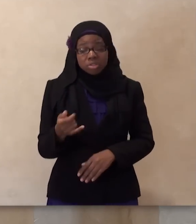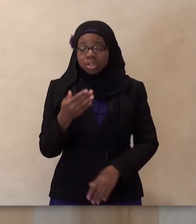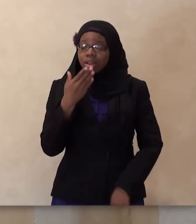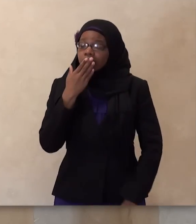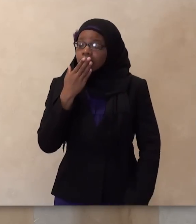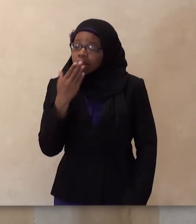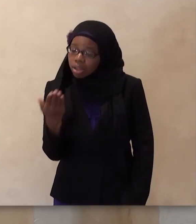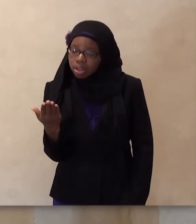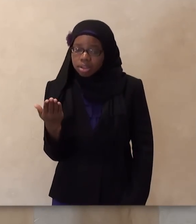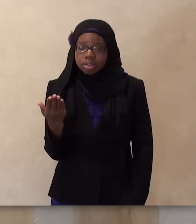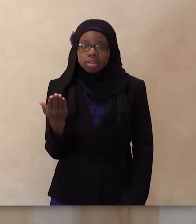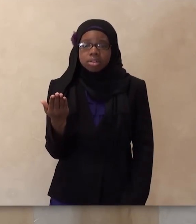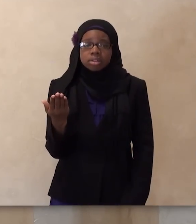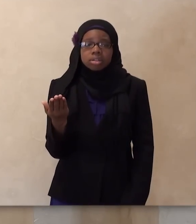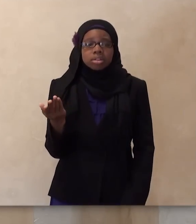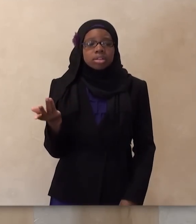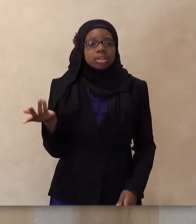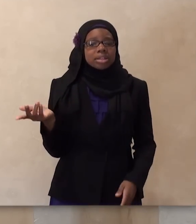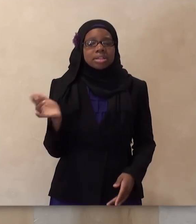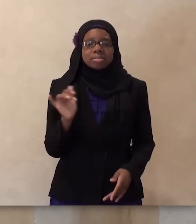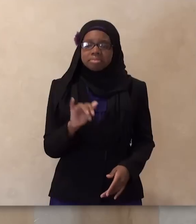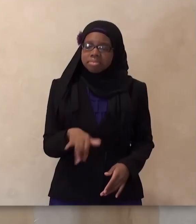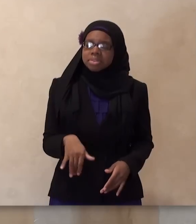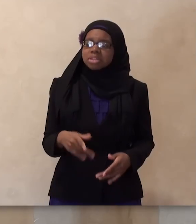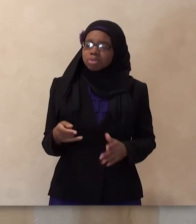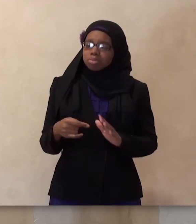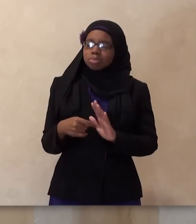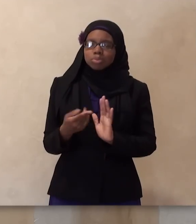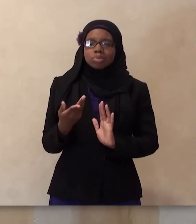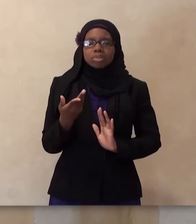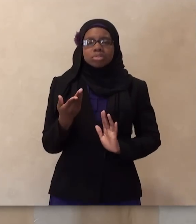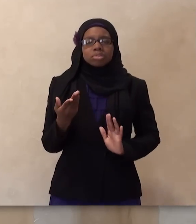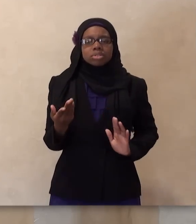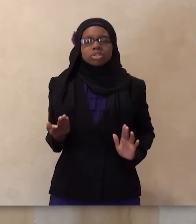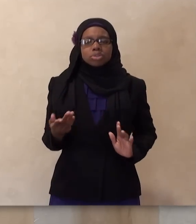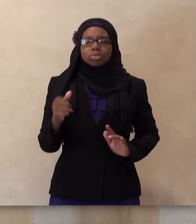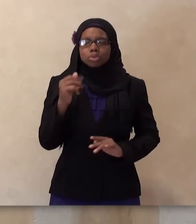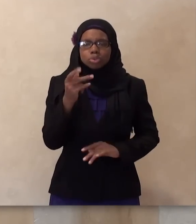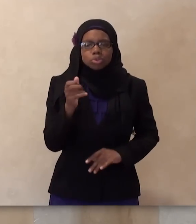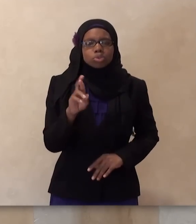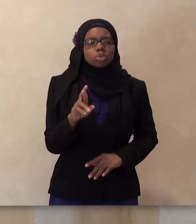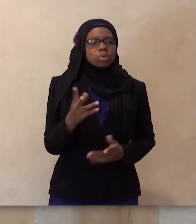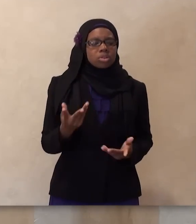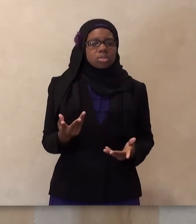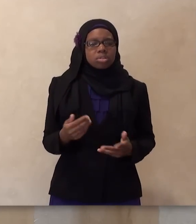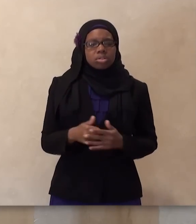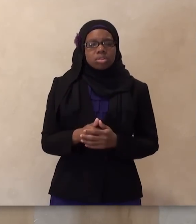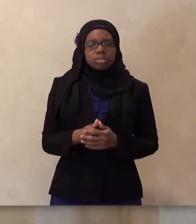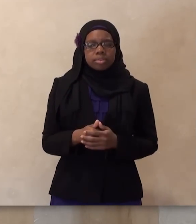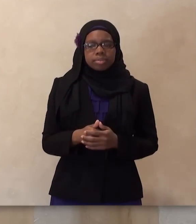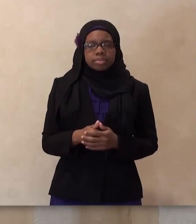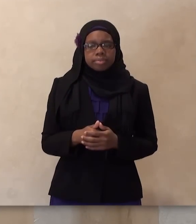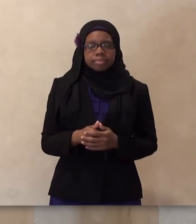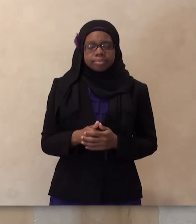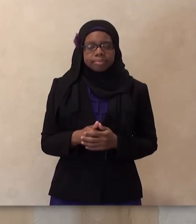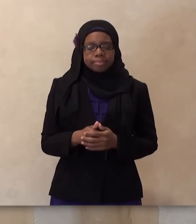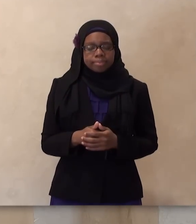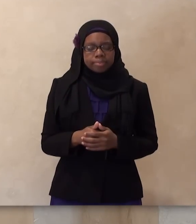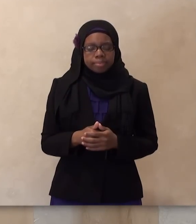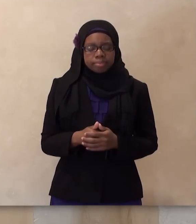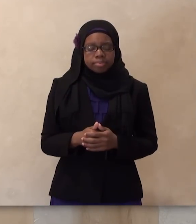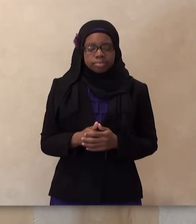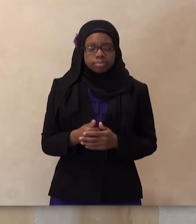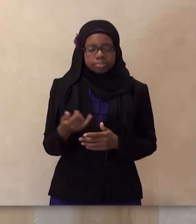is a sifa, which is a sifa of Allah subhanahu wa ta'ala. This is one of the attributes of Allah subhanahu wa ta'ala. That is why Allah mentioned in the Quran,